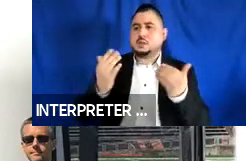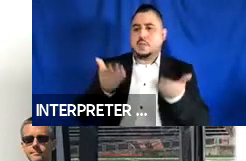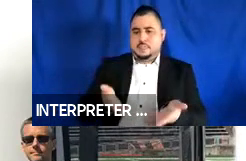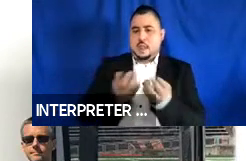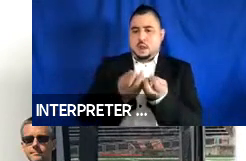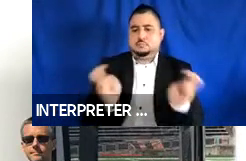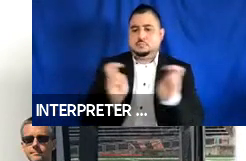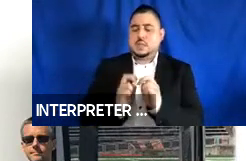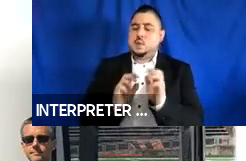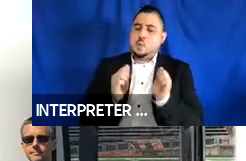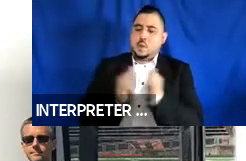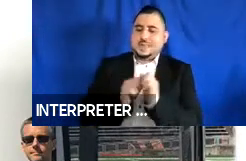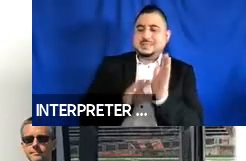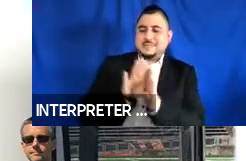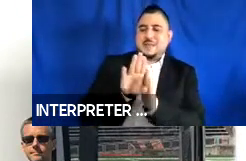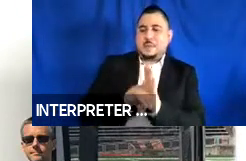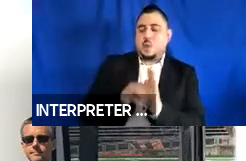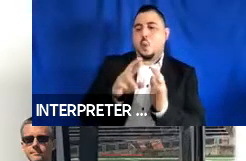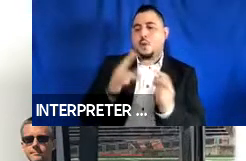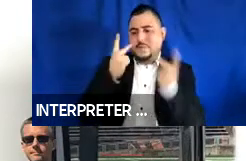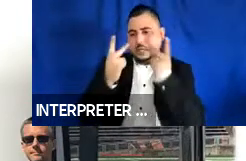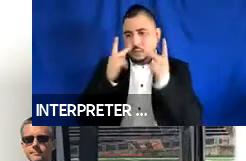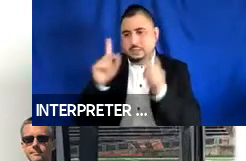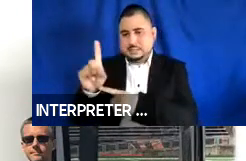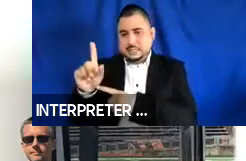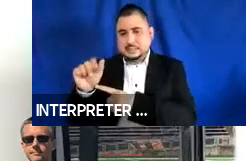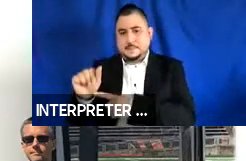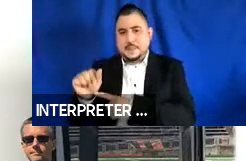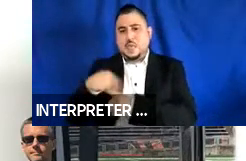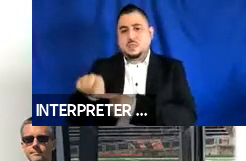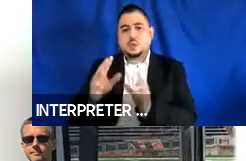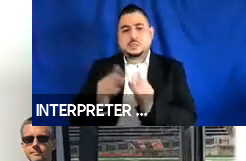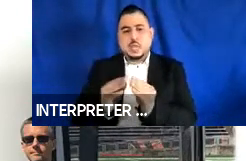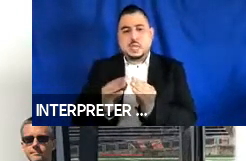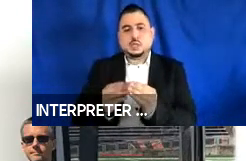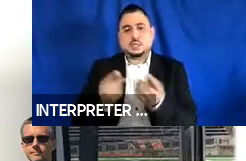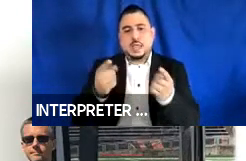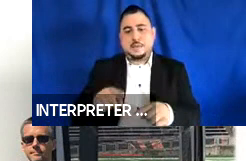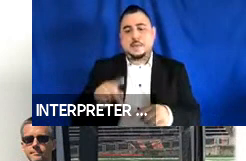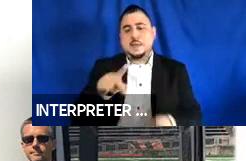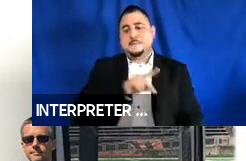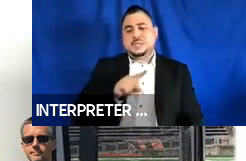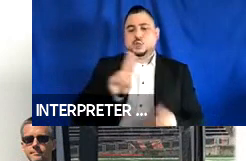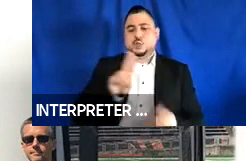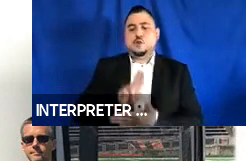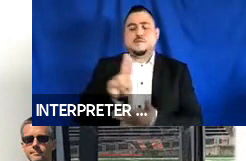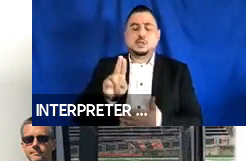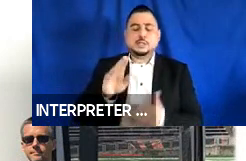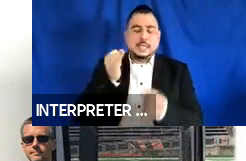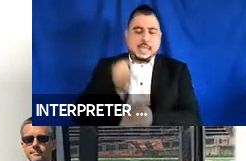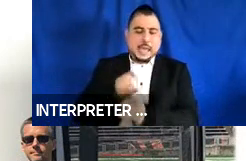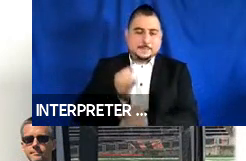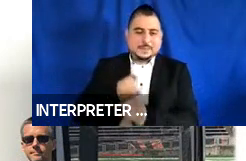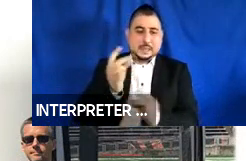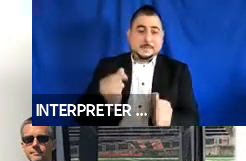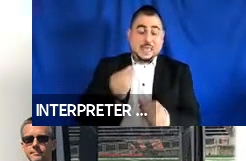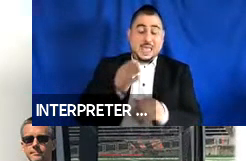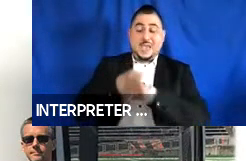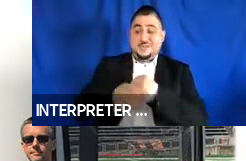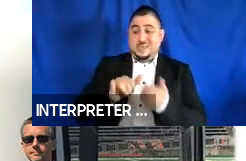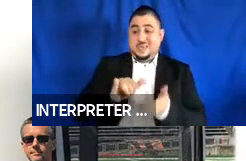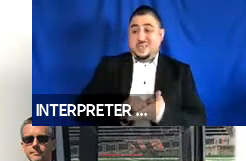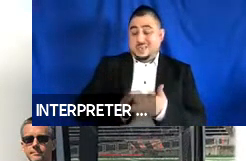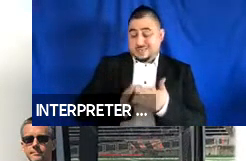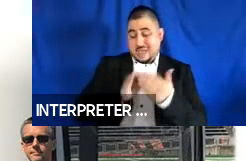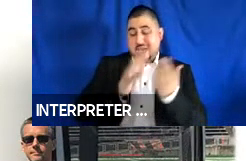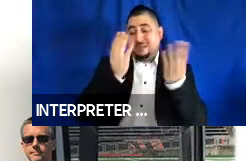with developmental or visual disabilities. These sessions were held on Princeton University campus immediately following a brief ride